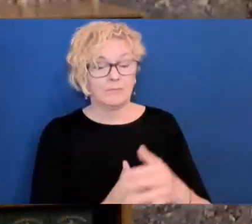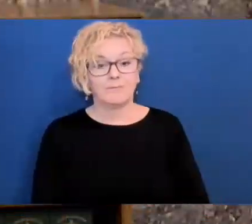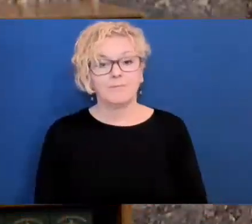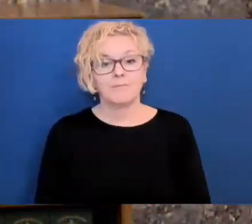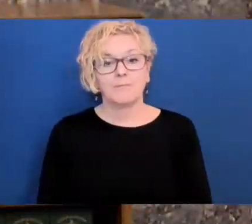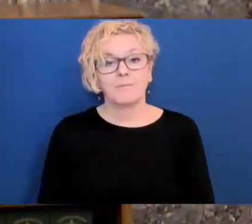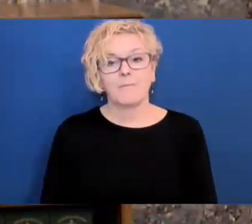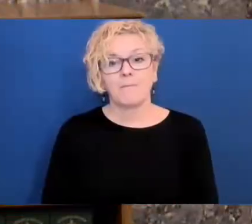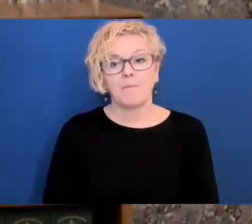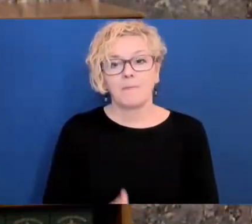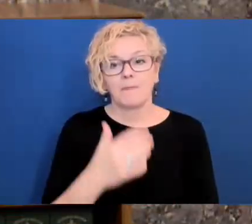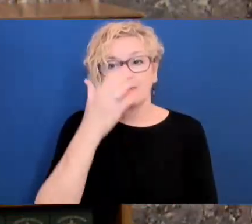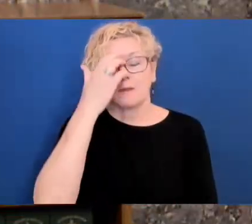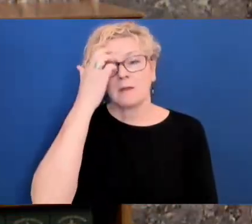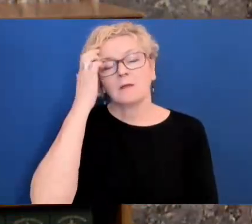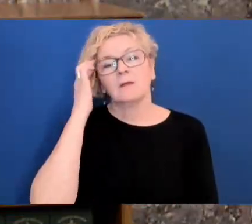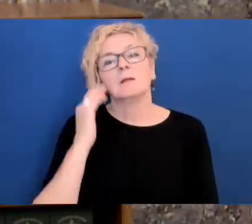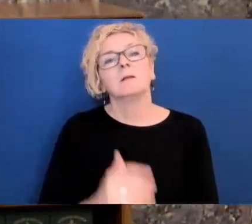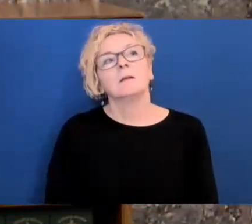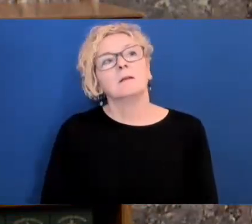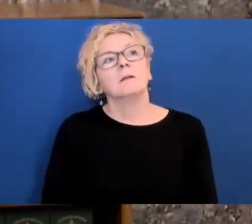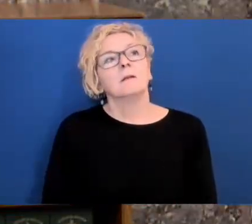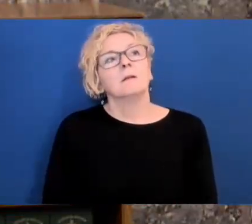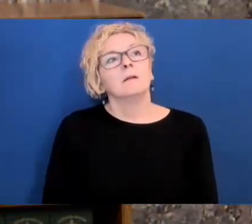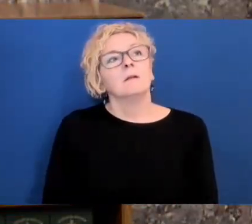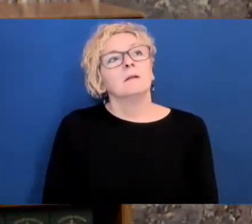And in the light of the tragedy,